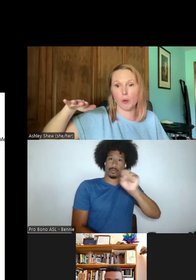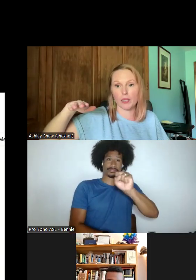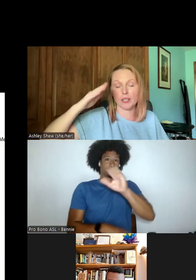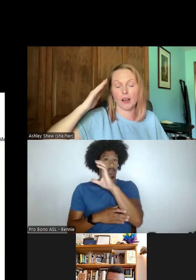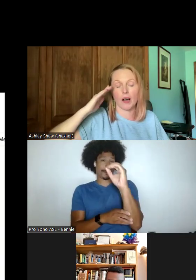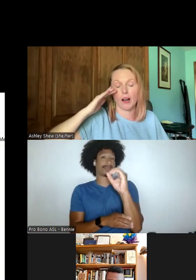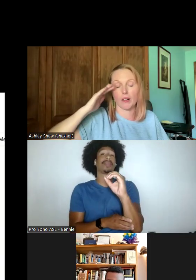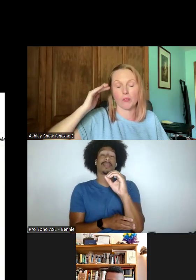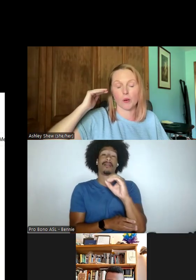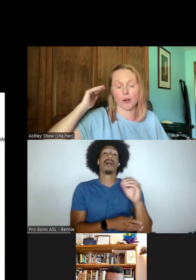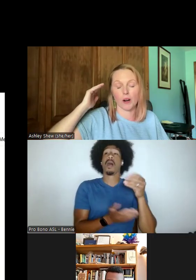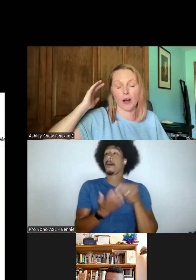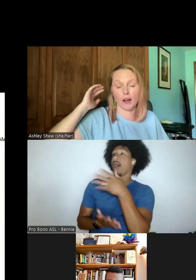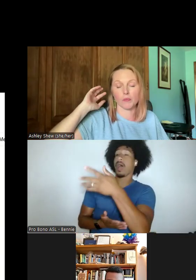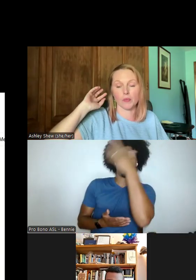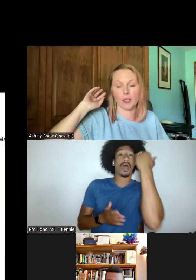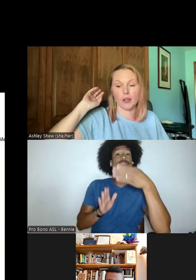price point